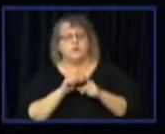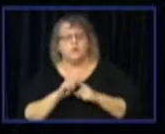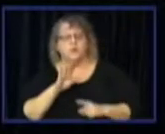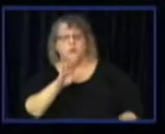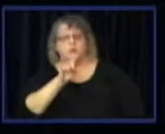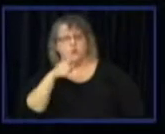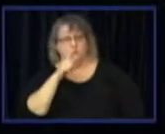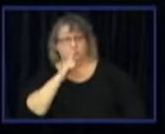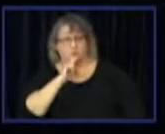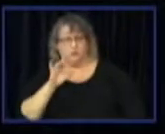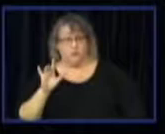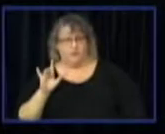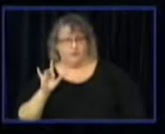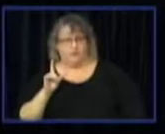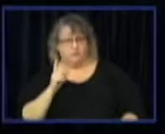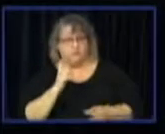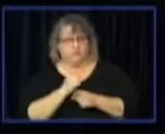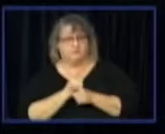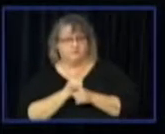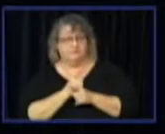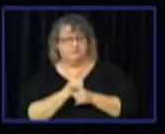only 25 years old.